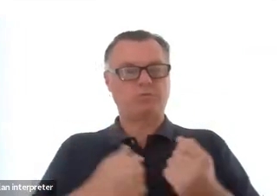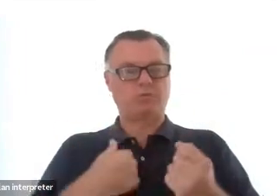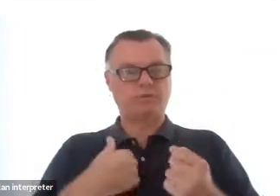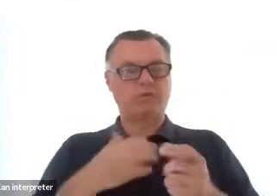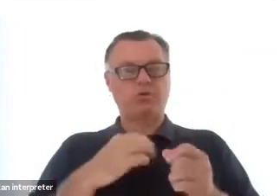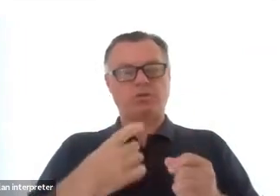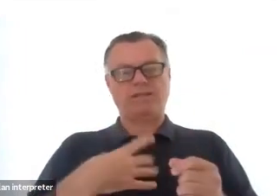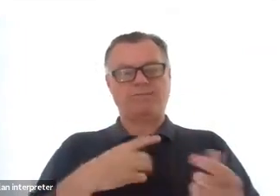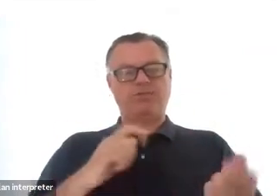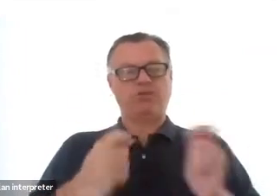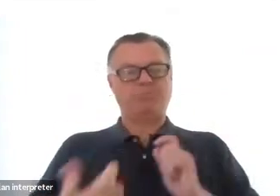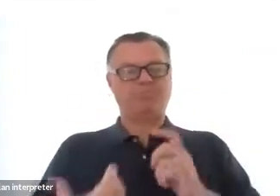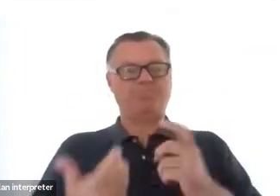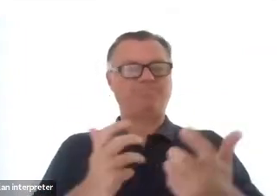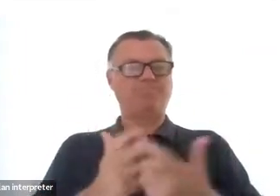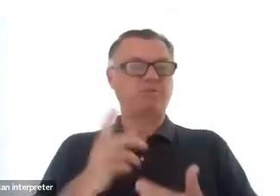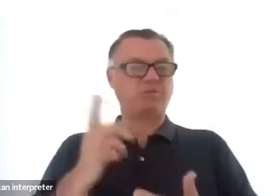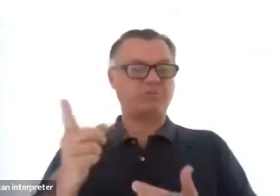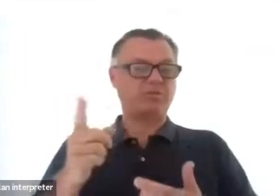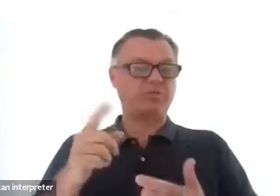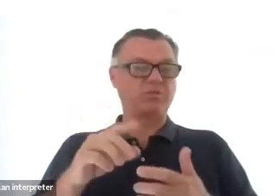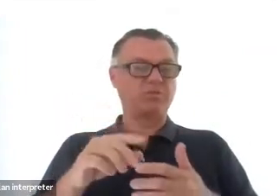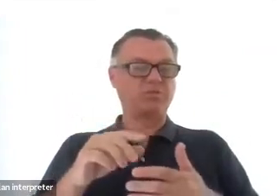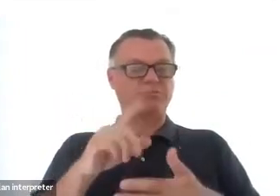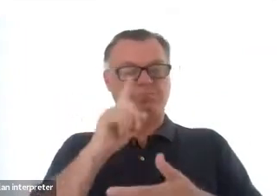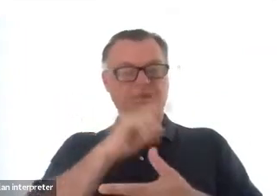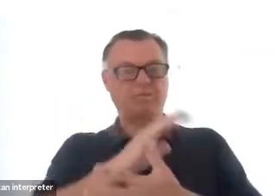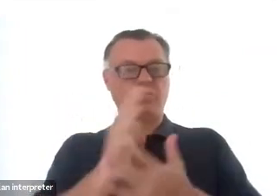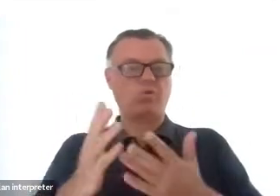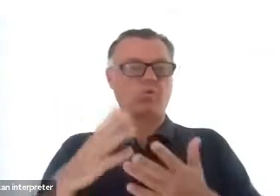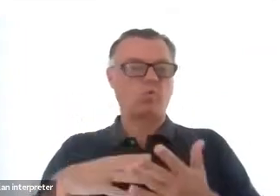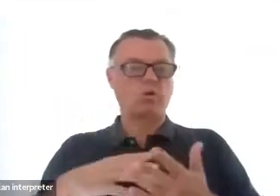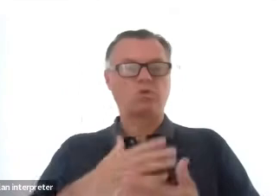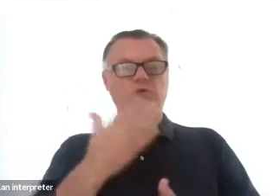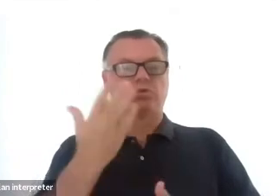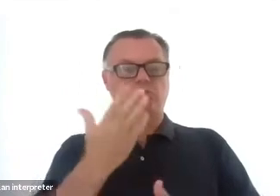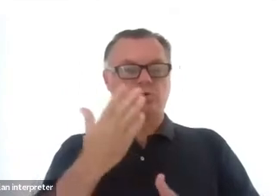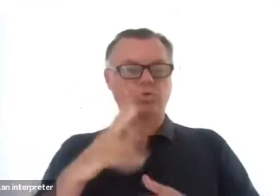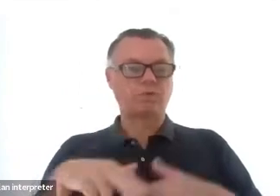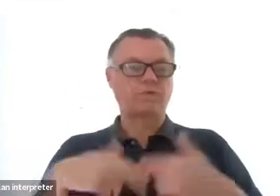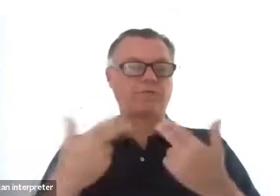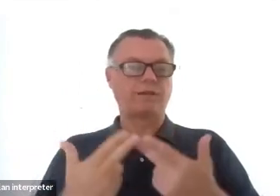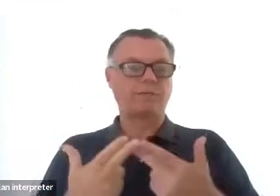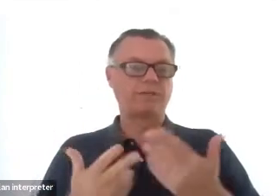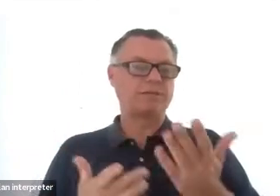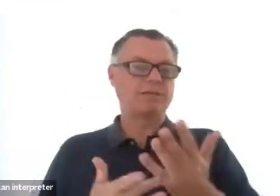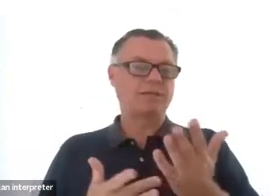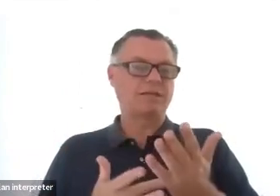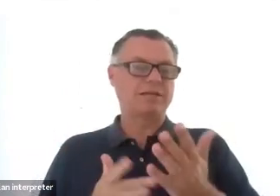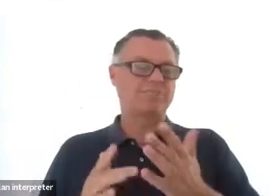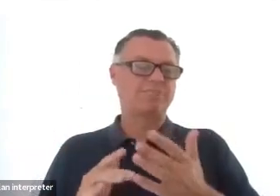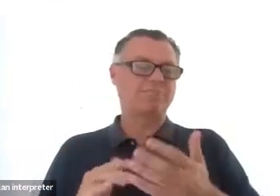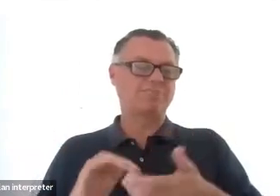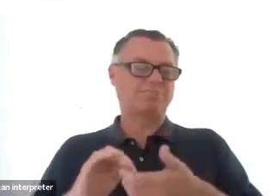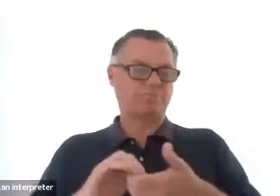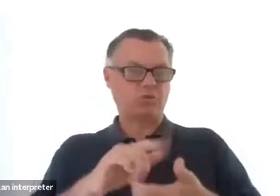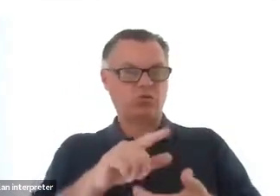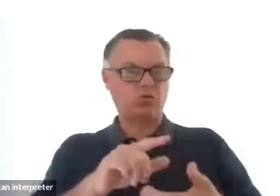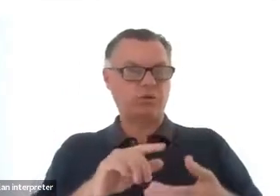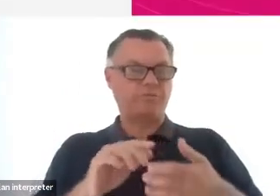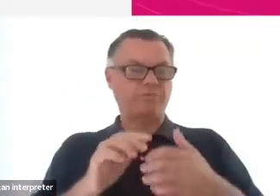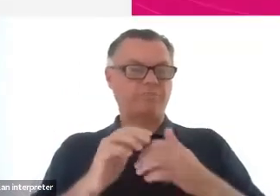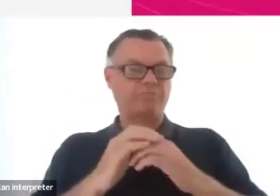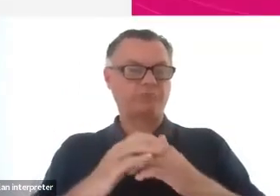looking for schools, families, allied health professionals, and ed tech networks. So if you're connected to education in any way, tell us what doors you can